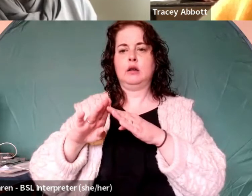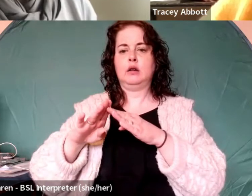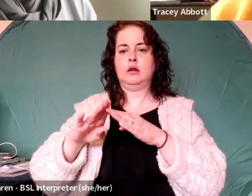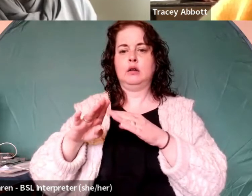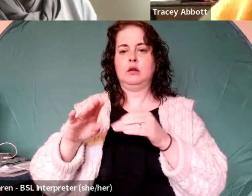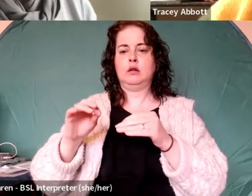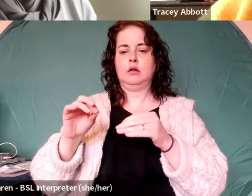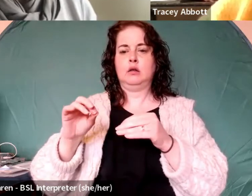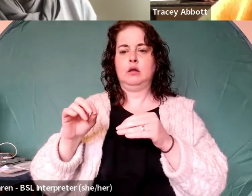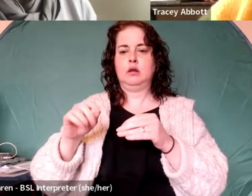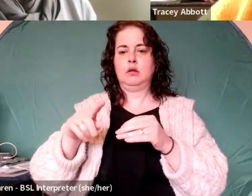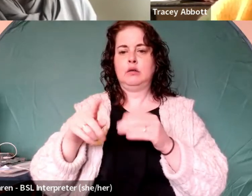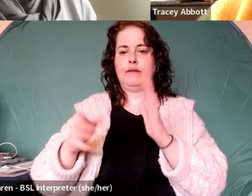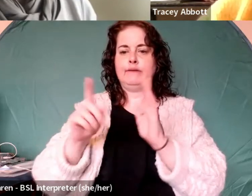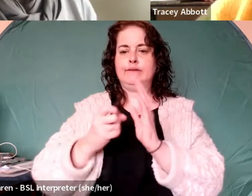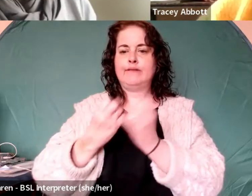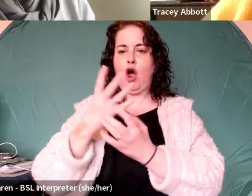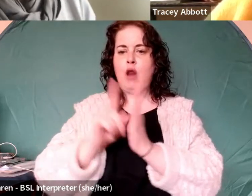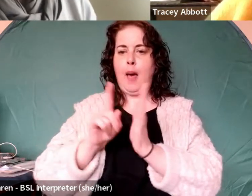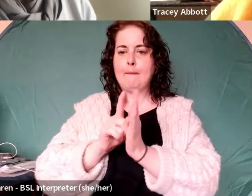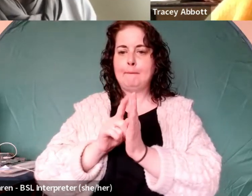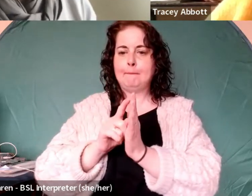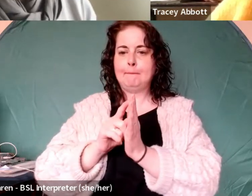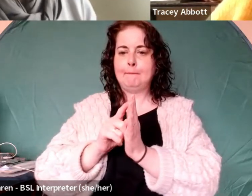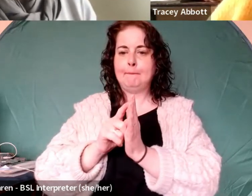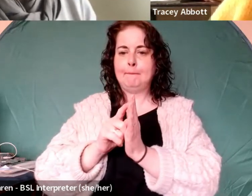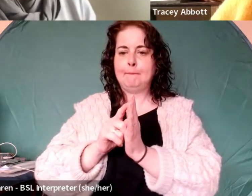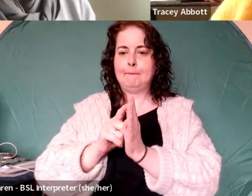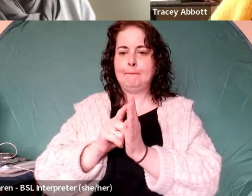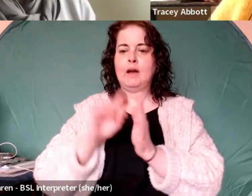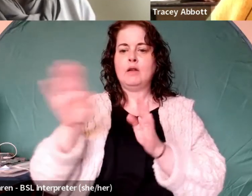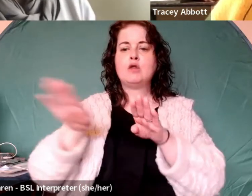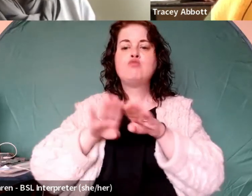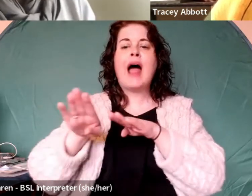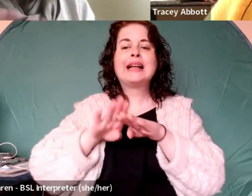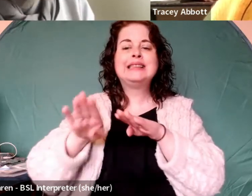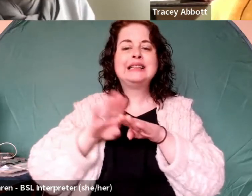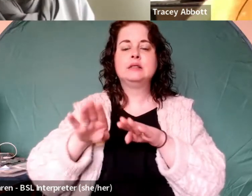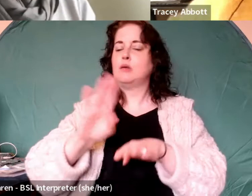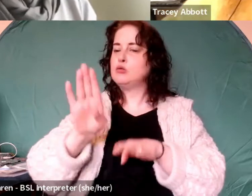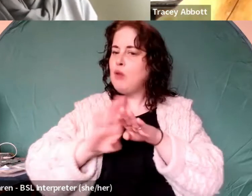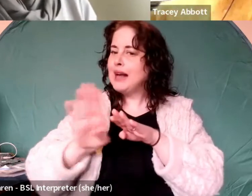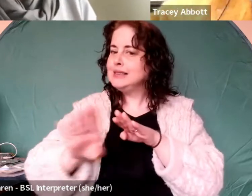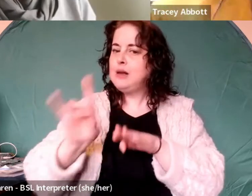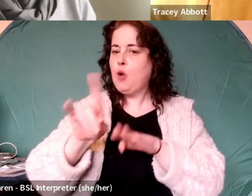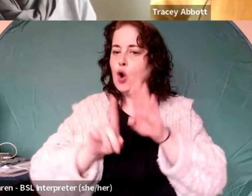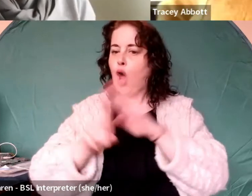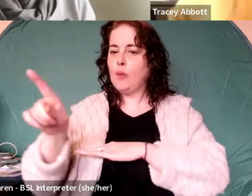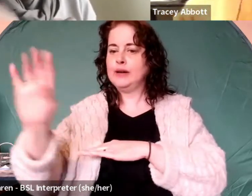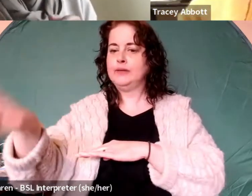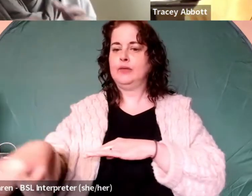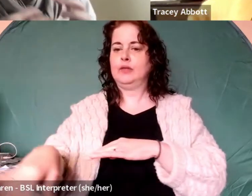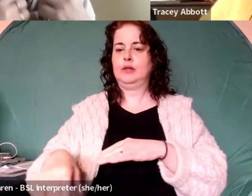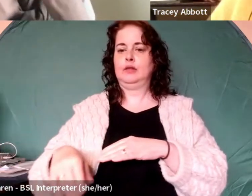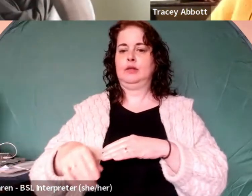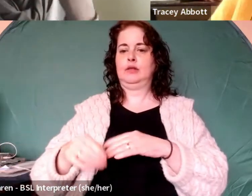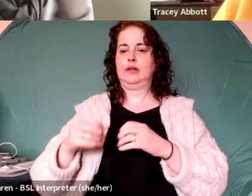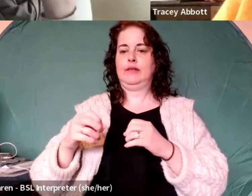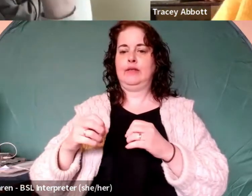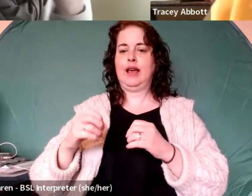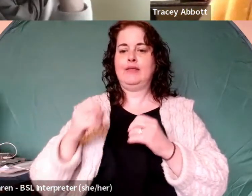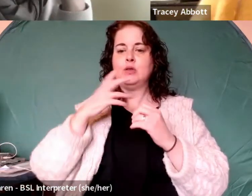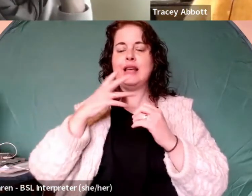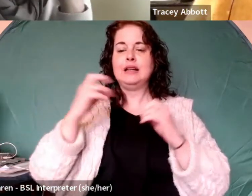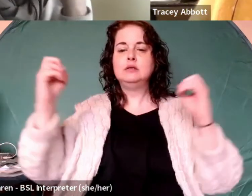is that your fire alarm? Fire alarm. It's a practice. I'm not going to freak. It's fine. If you see smoke billowing in and me going a